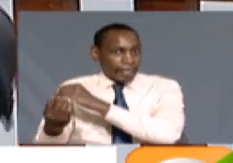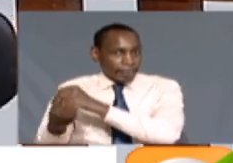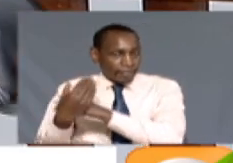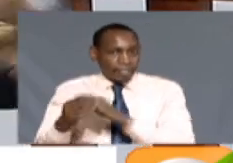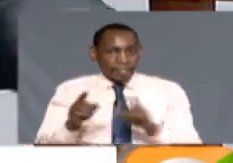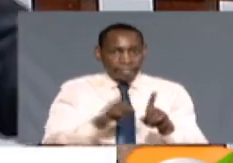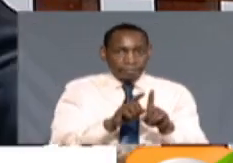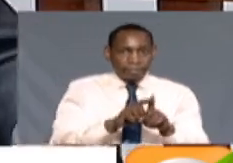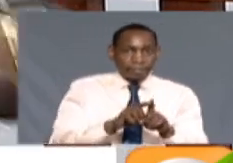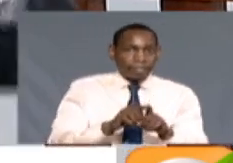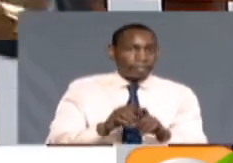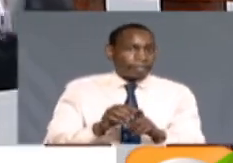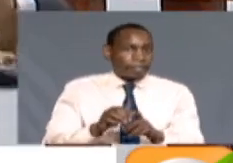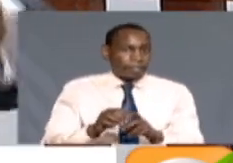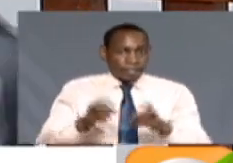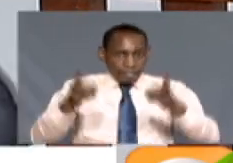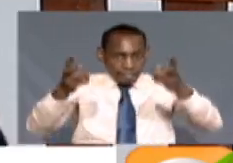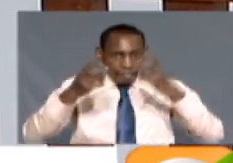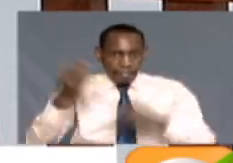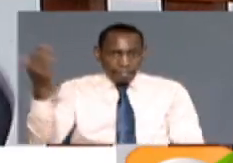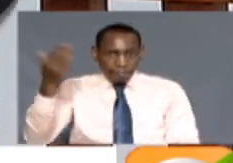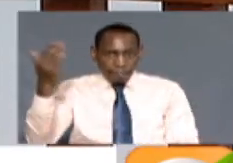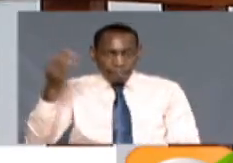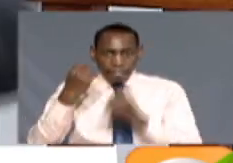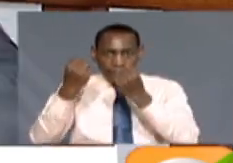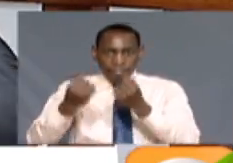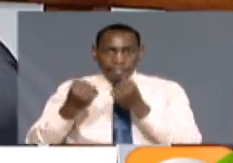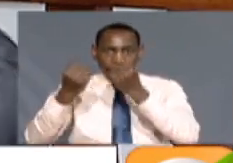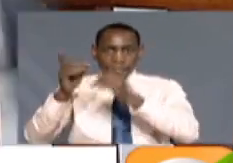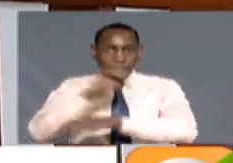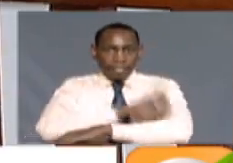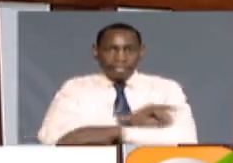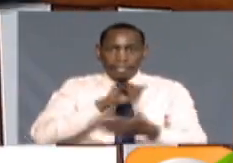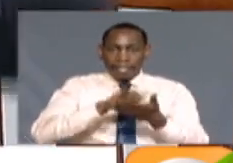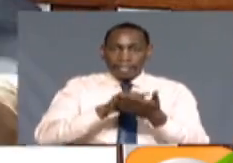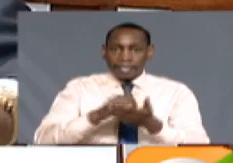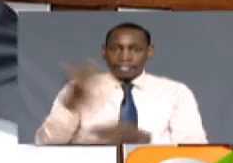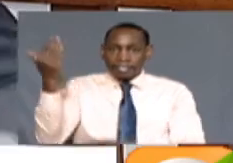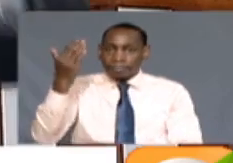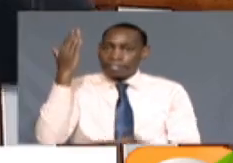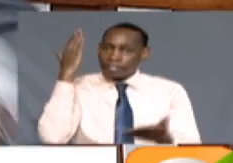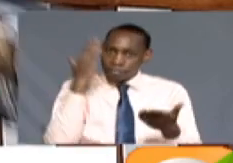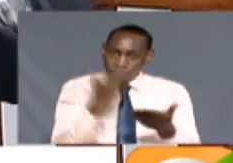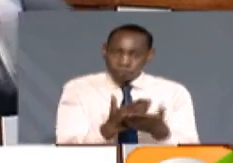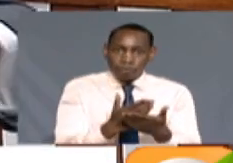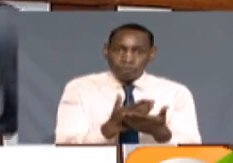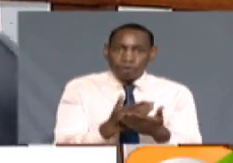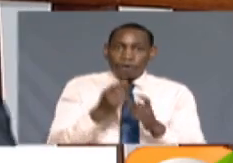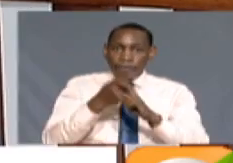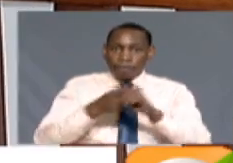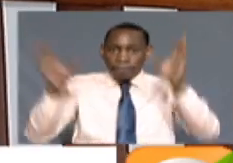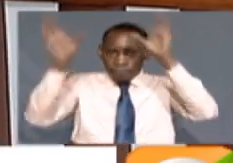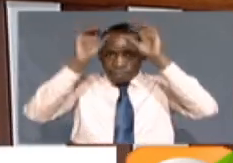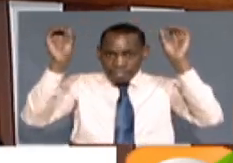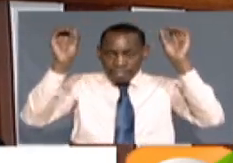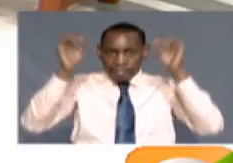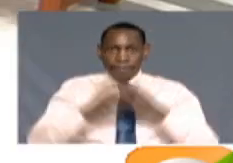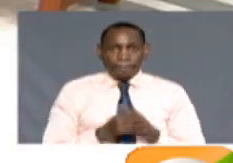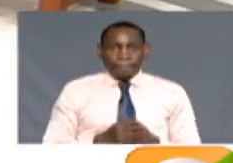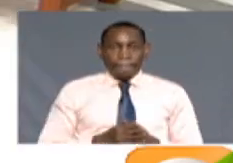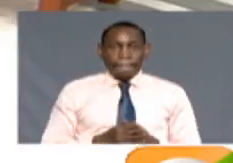listened to his speech on Mashujaa Day. Yeah. That was a speech, a real speech from a head of state.